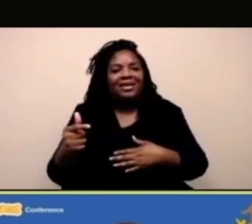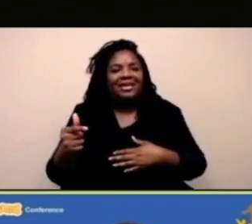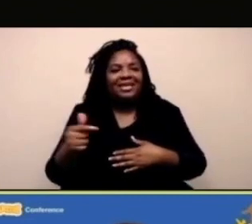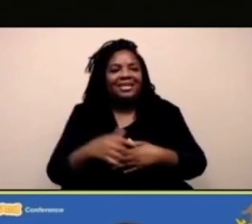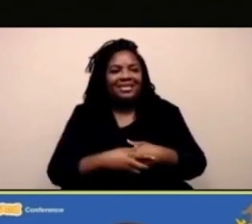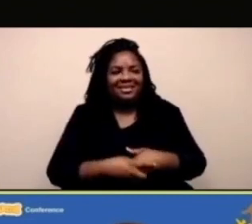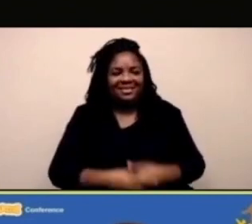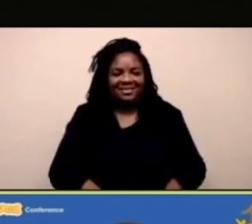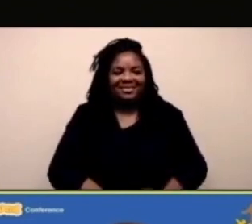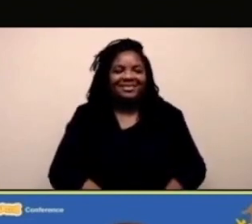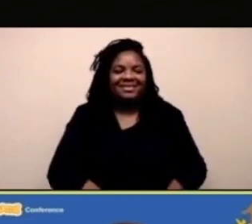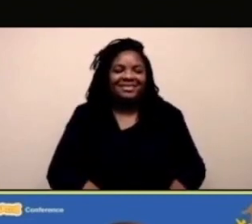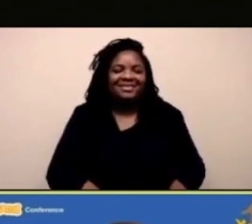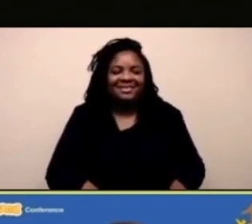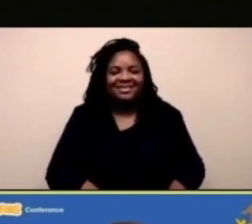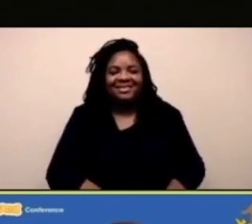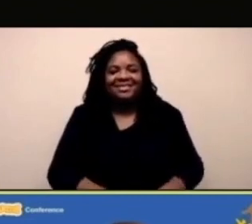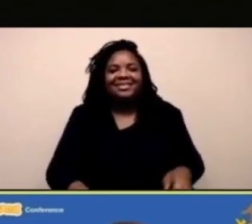Perfect.